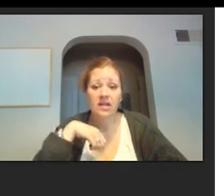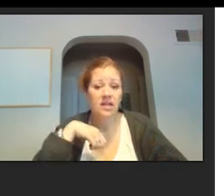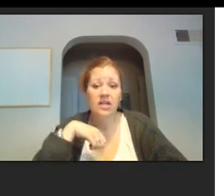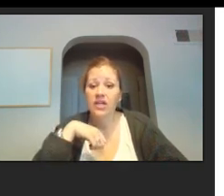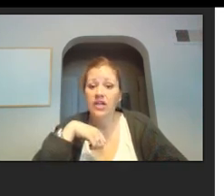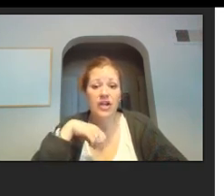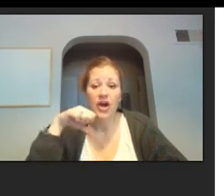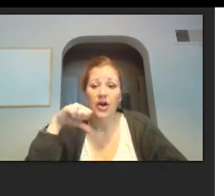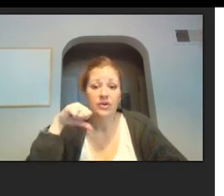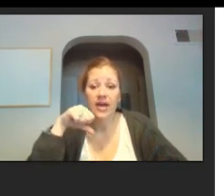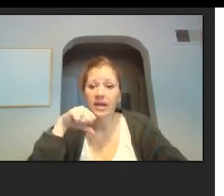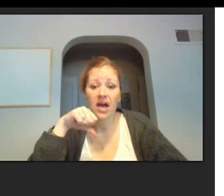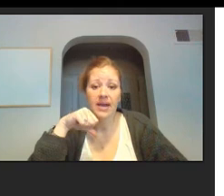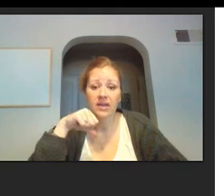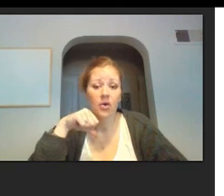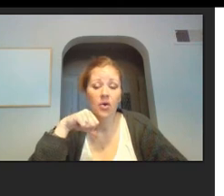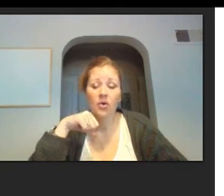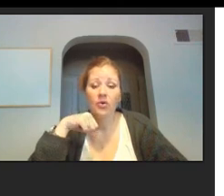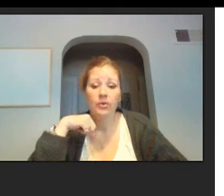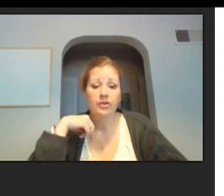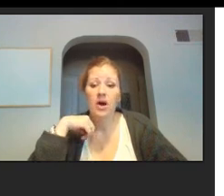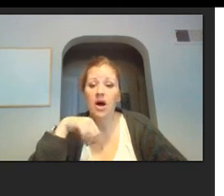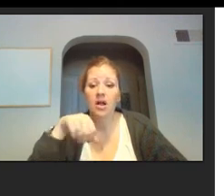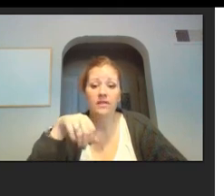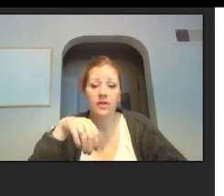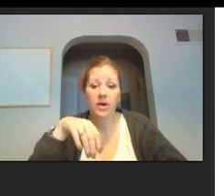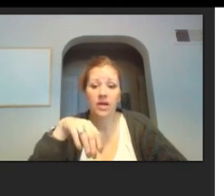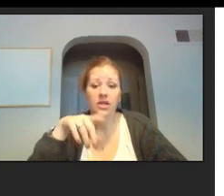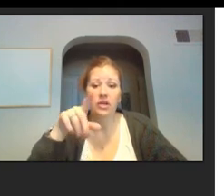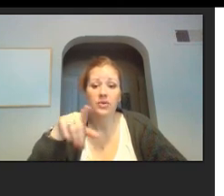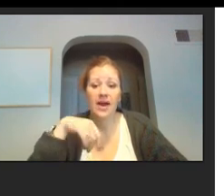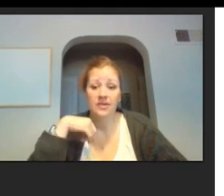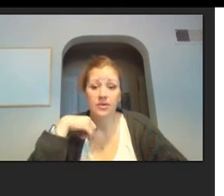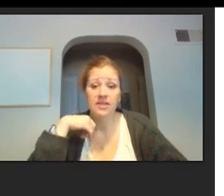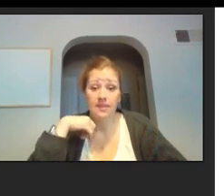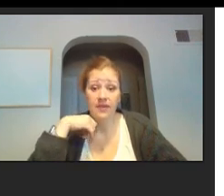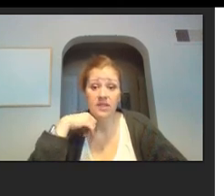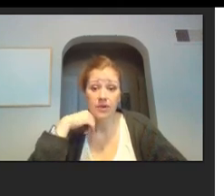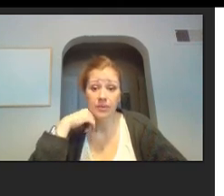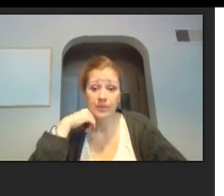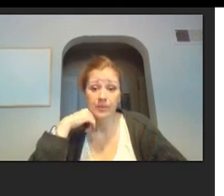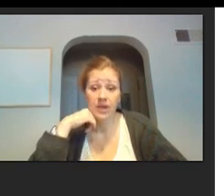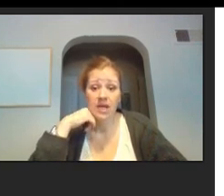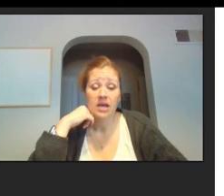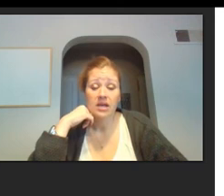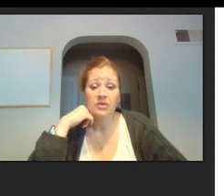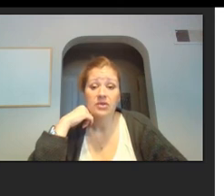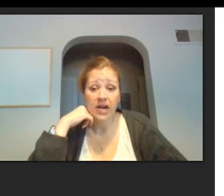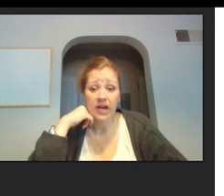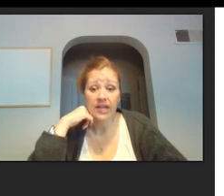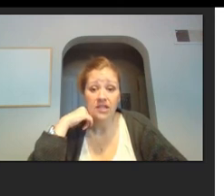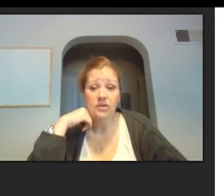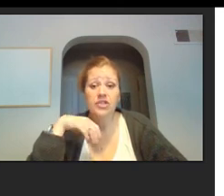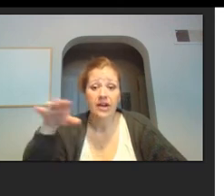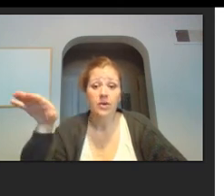it. No, you cannot make the whole group do all of the work. You have to do some of it too. And you